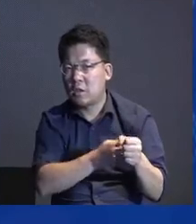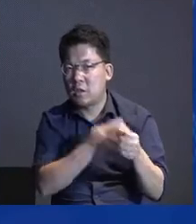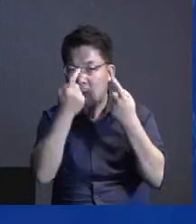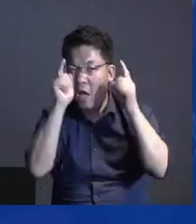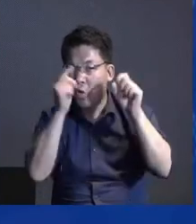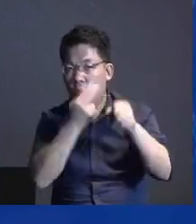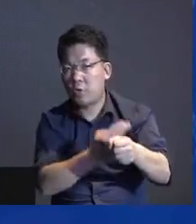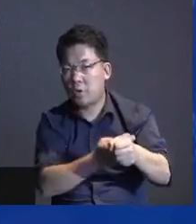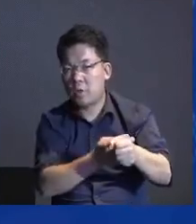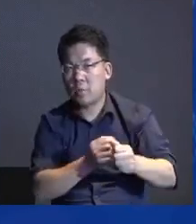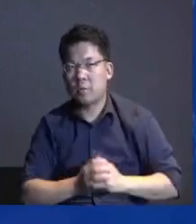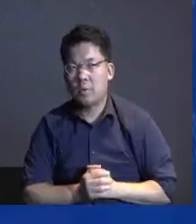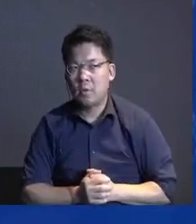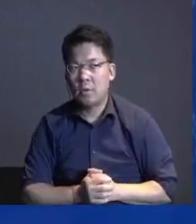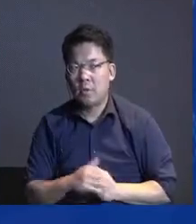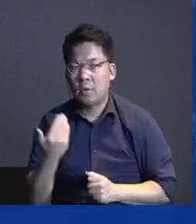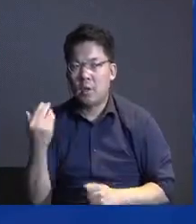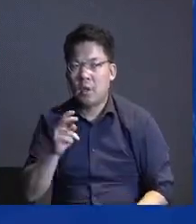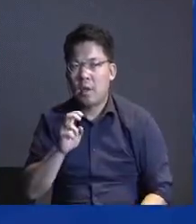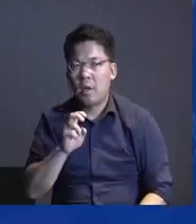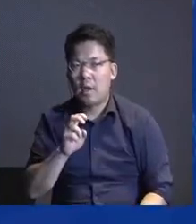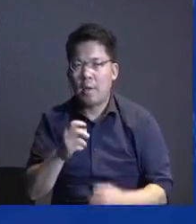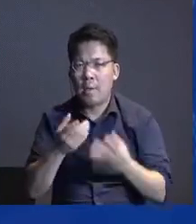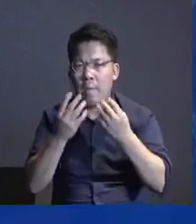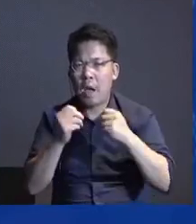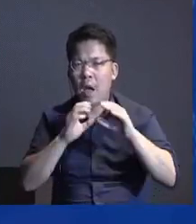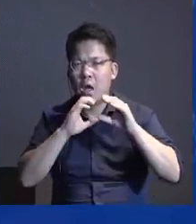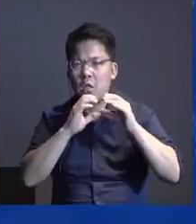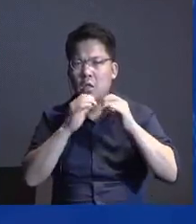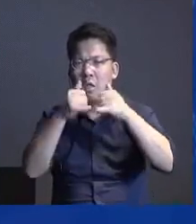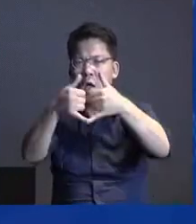working with many communities for 15 years until